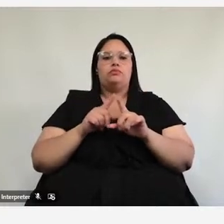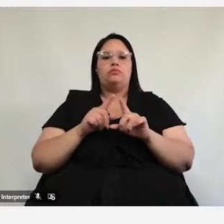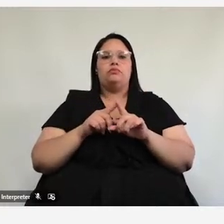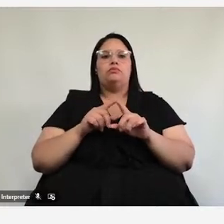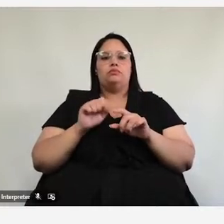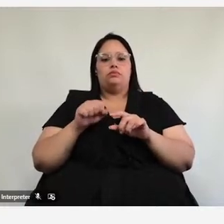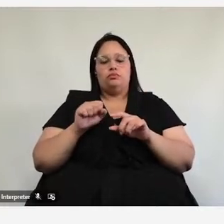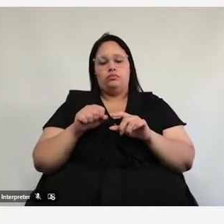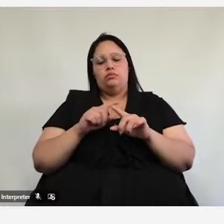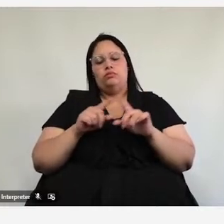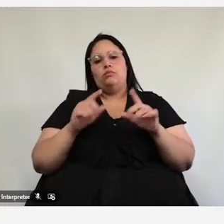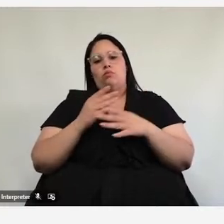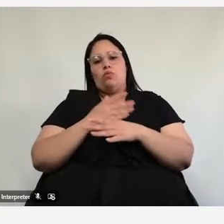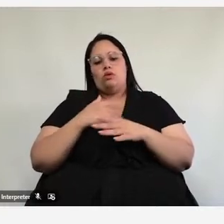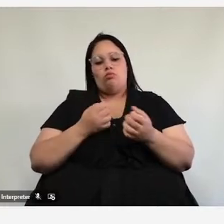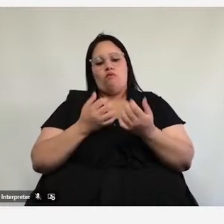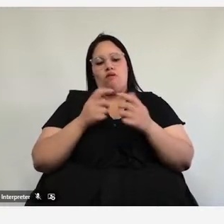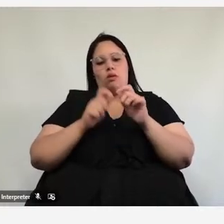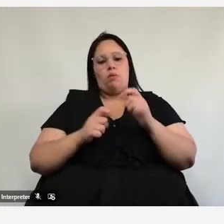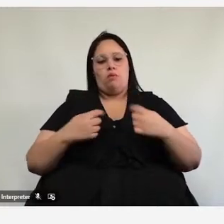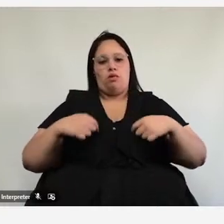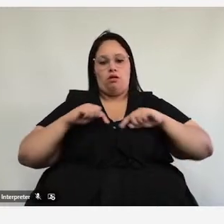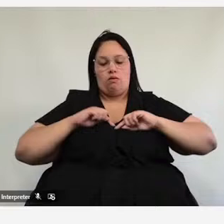to provide to our people.